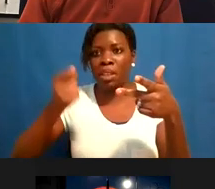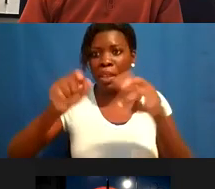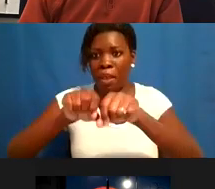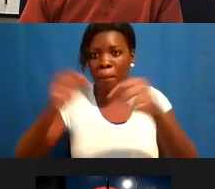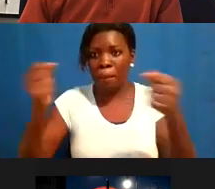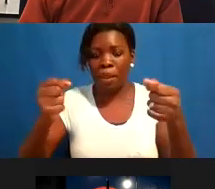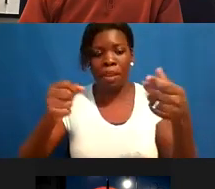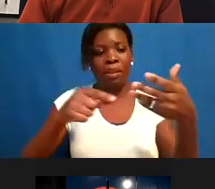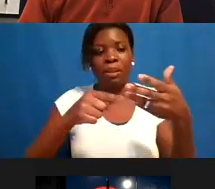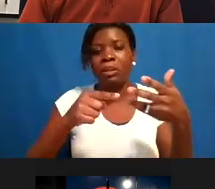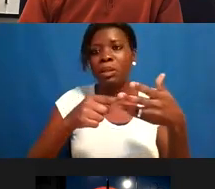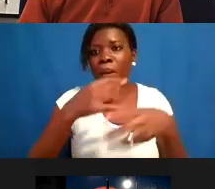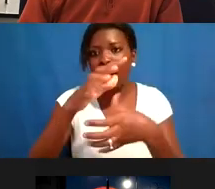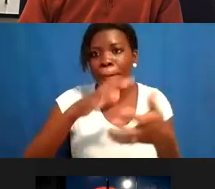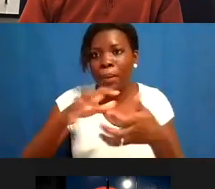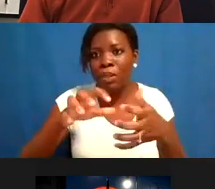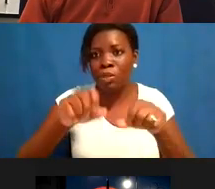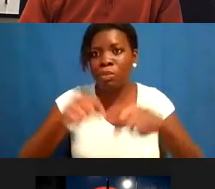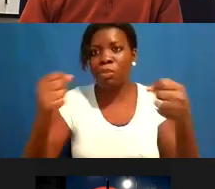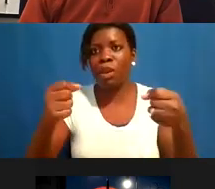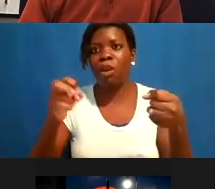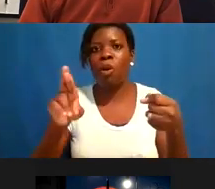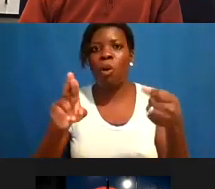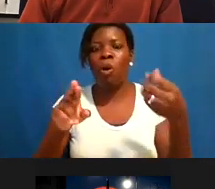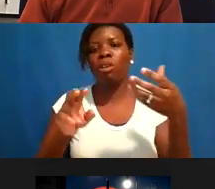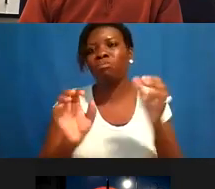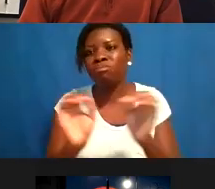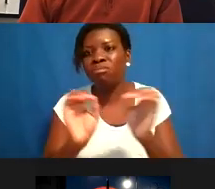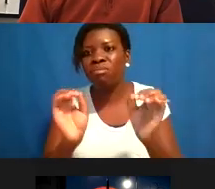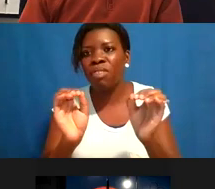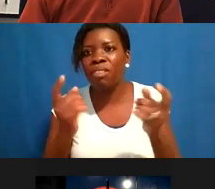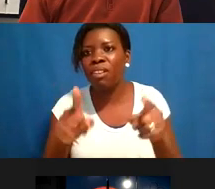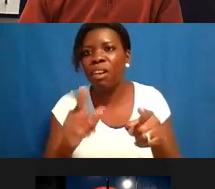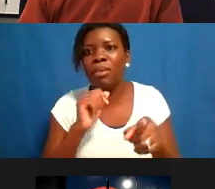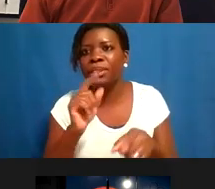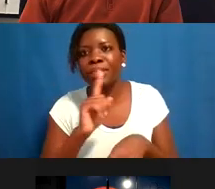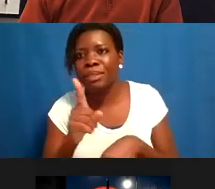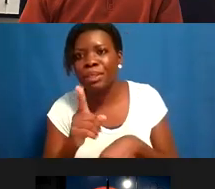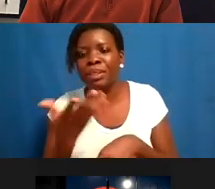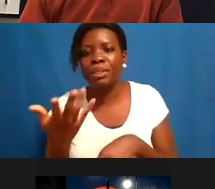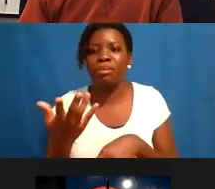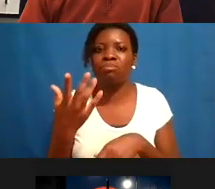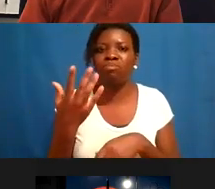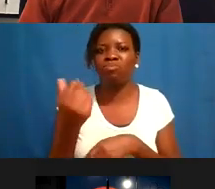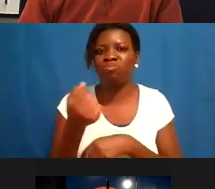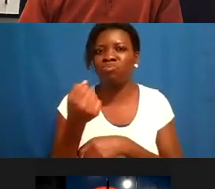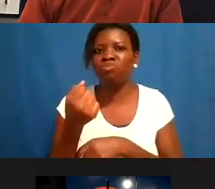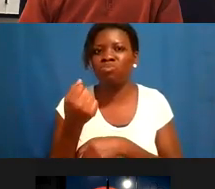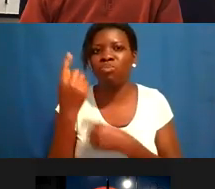mixture breaks? Or you think nothing happens, you're not sure? Let's take a moment and see what you think.